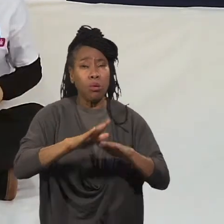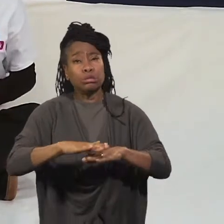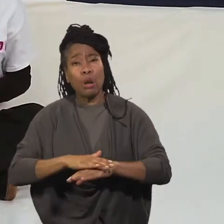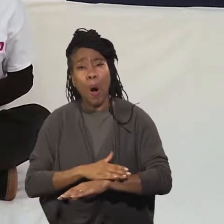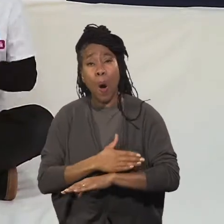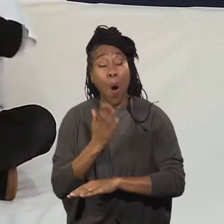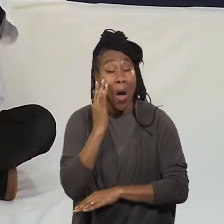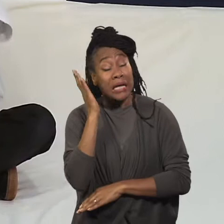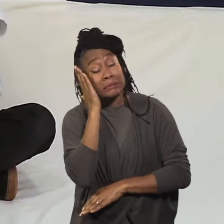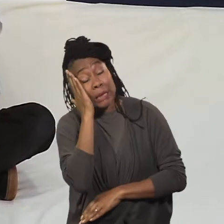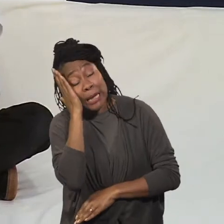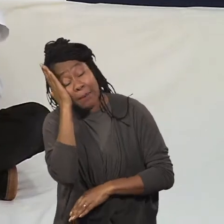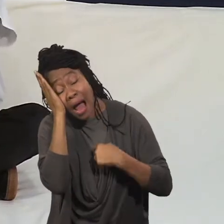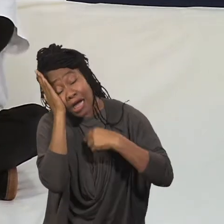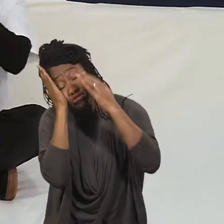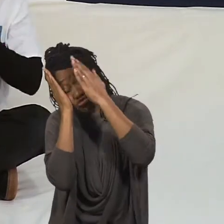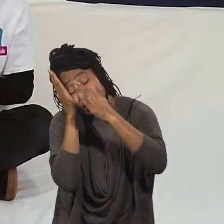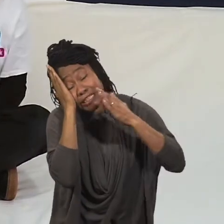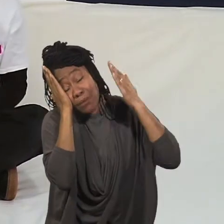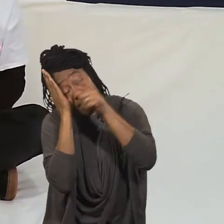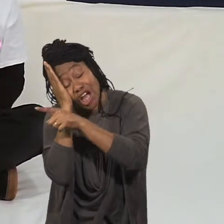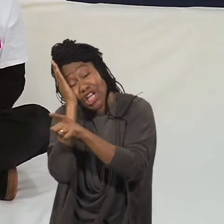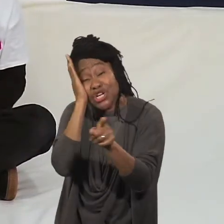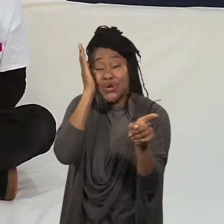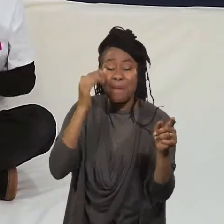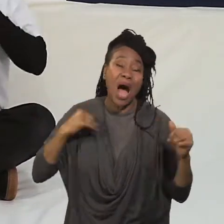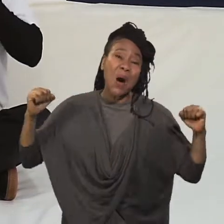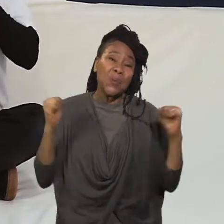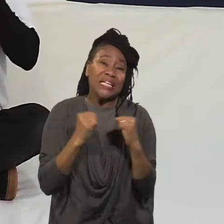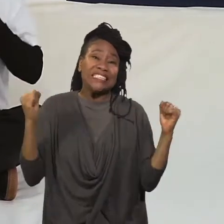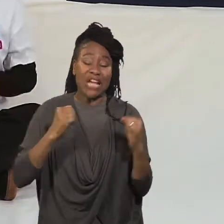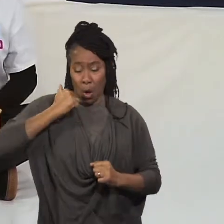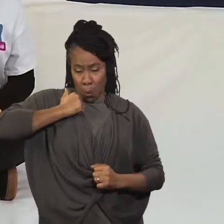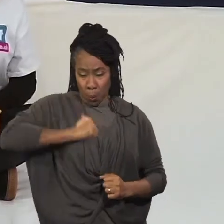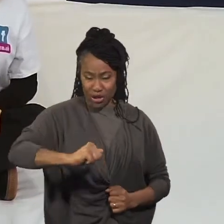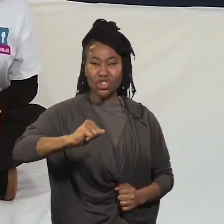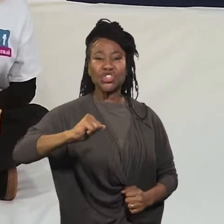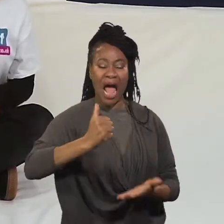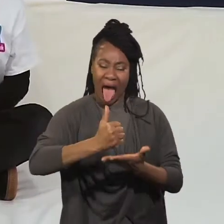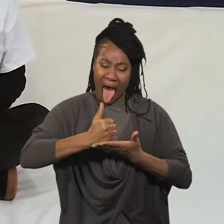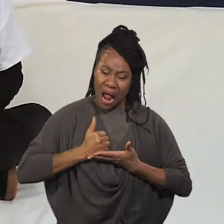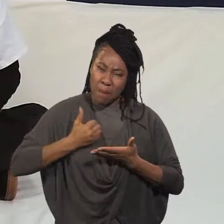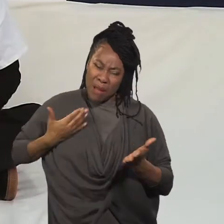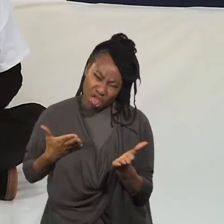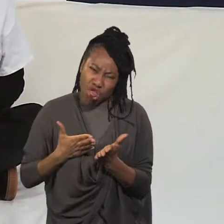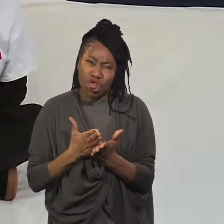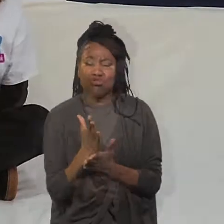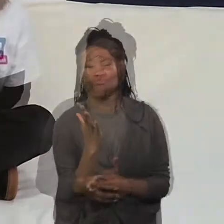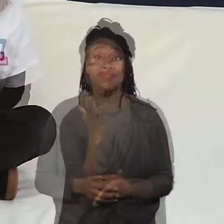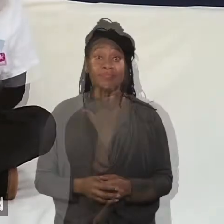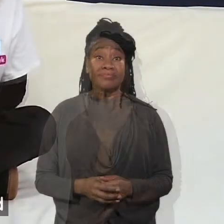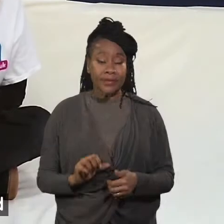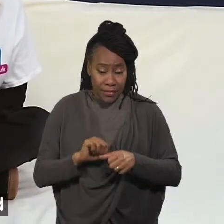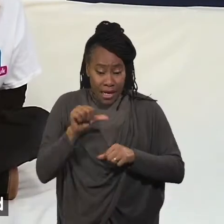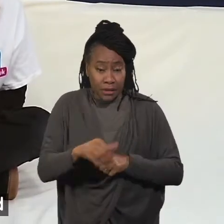When I sleep I'll dream of you. My winter wishes help me through.